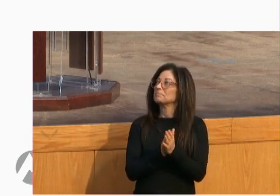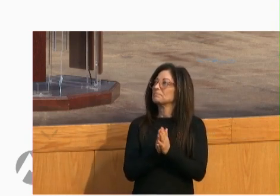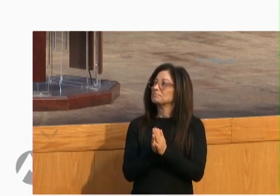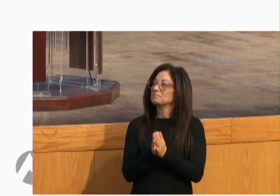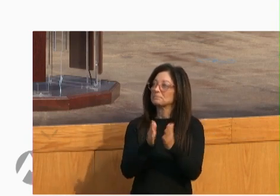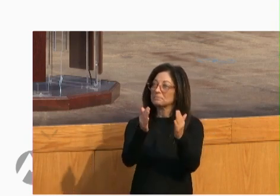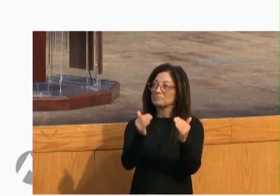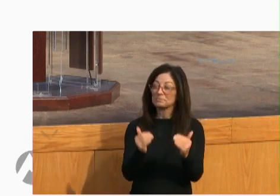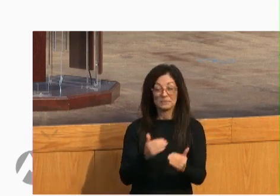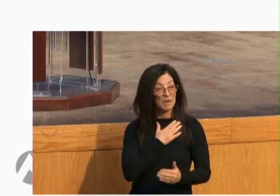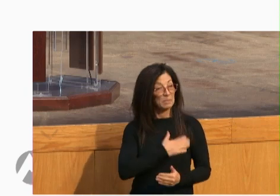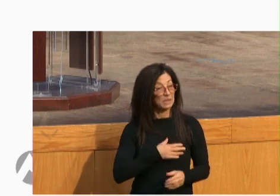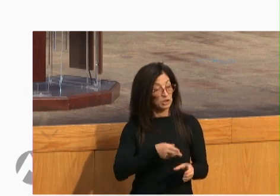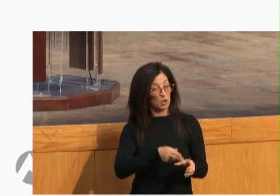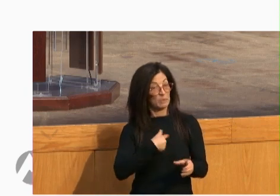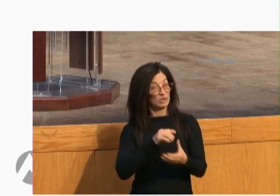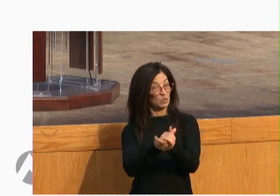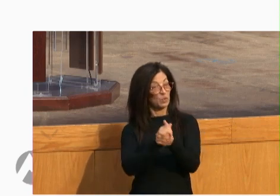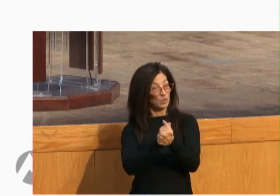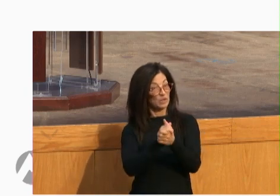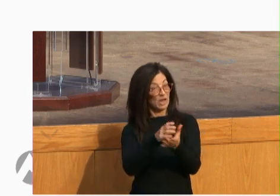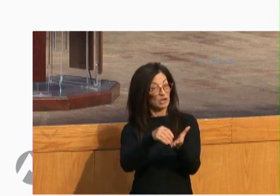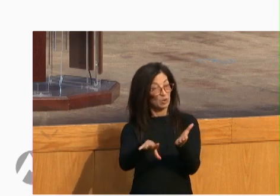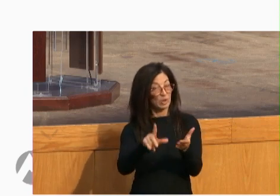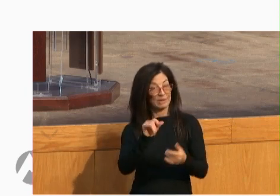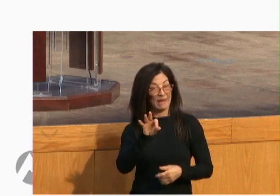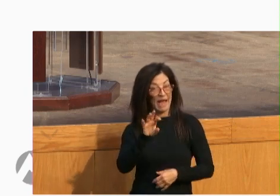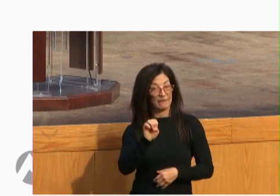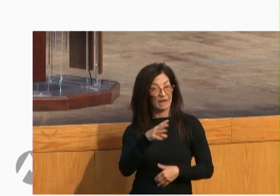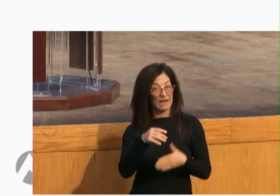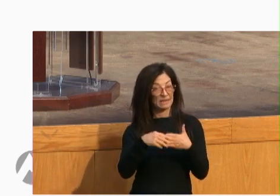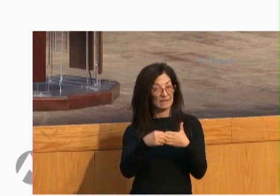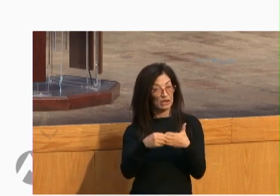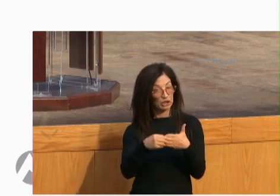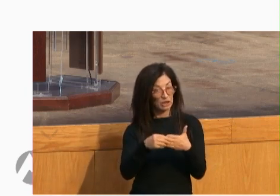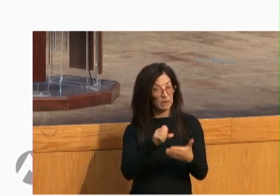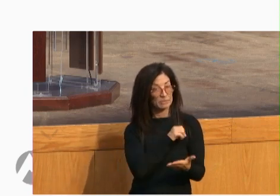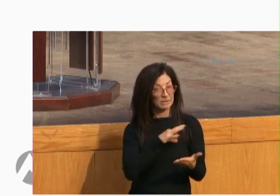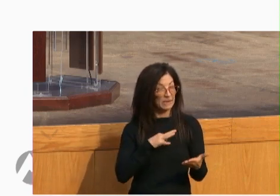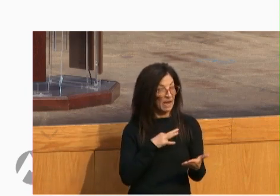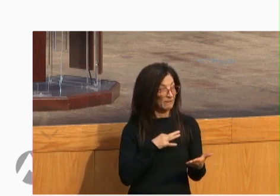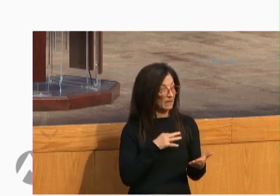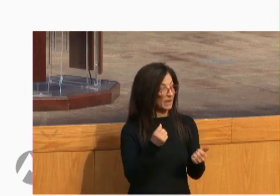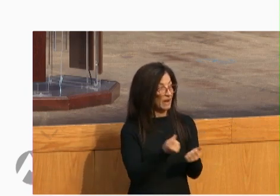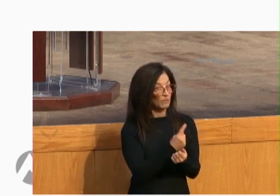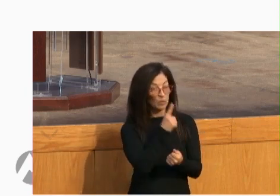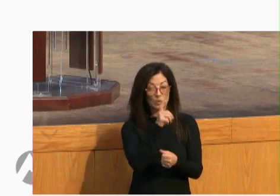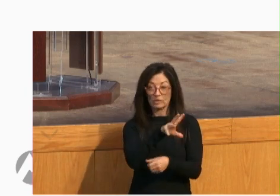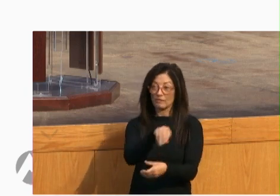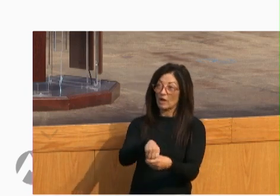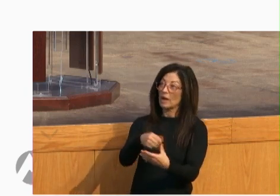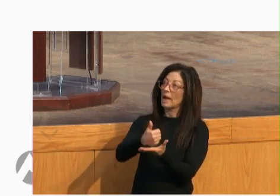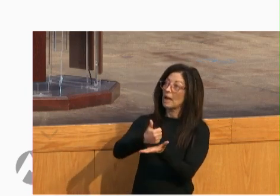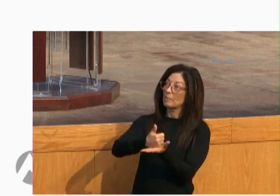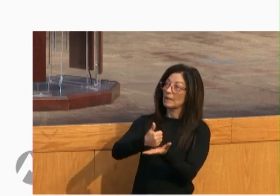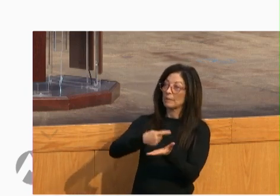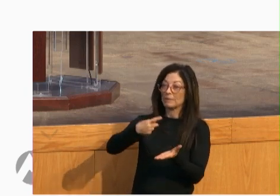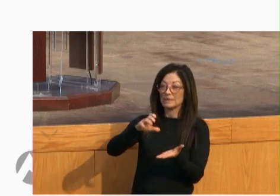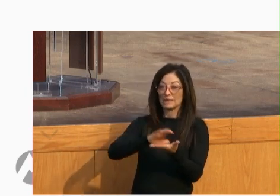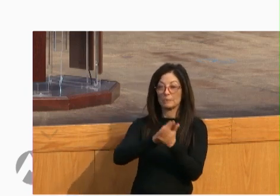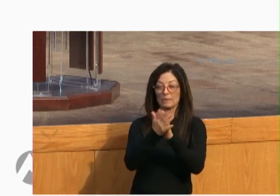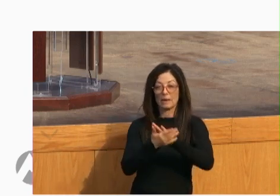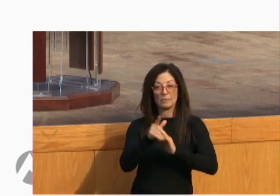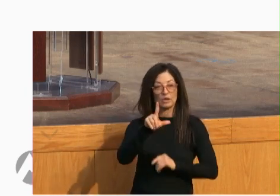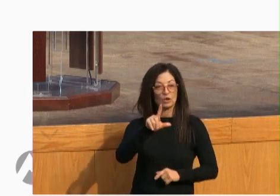Last, please join me in congratulating our student life and leadership staff and all involved in helping PC be named the